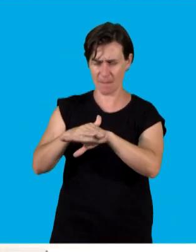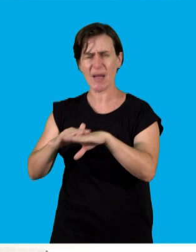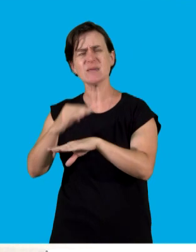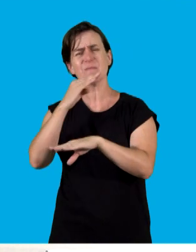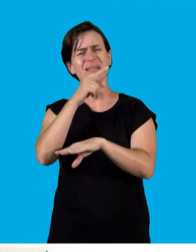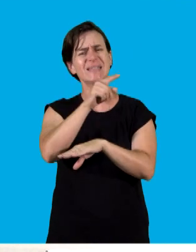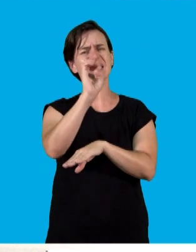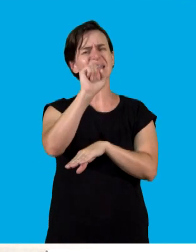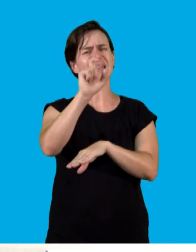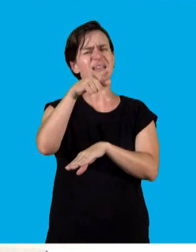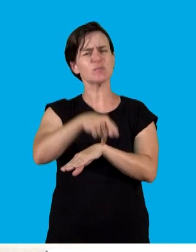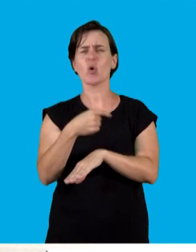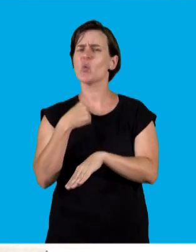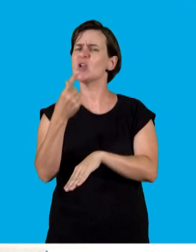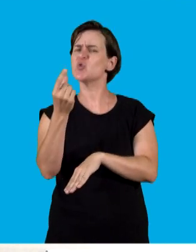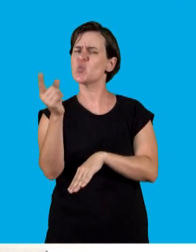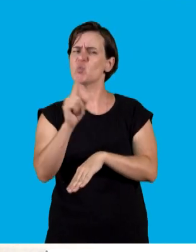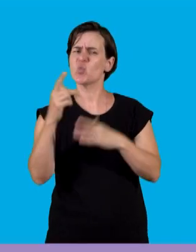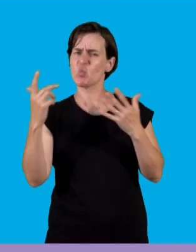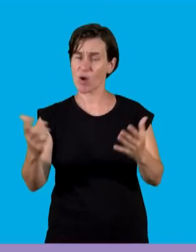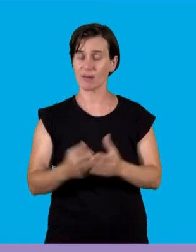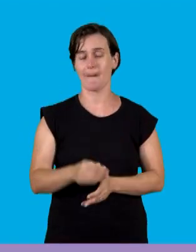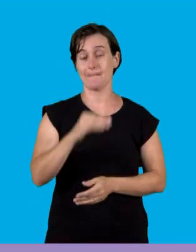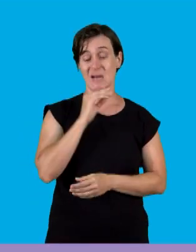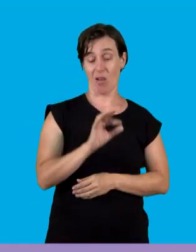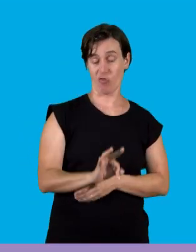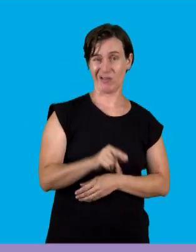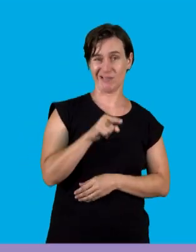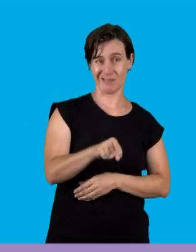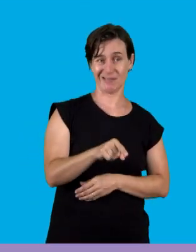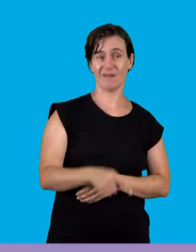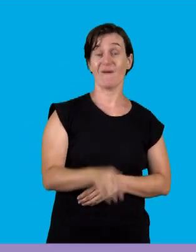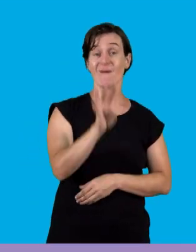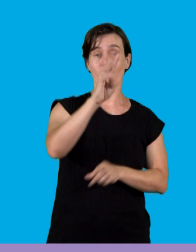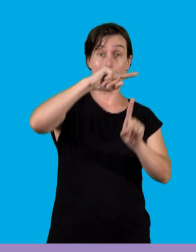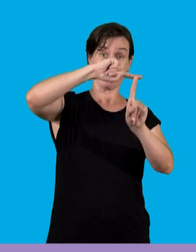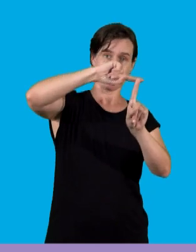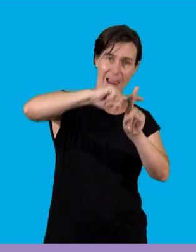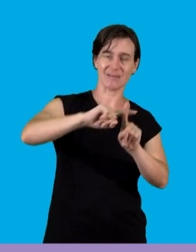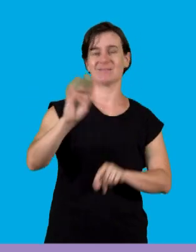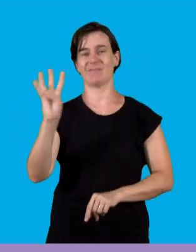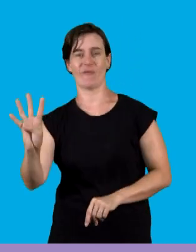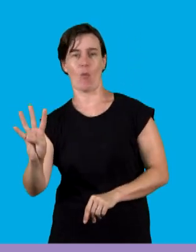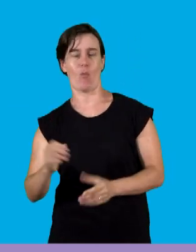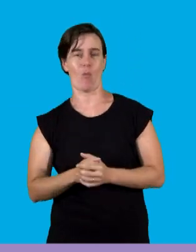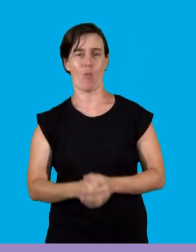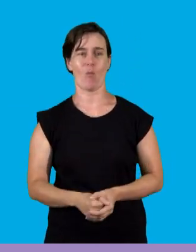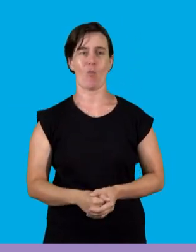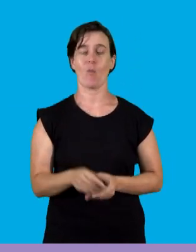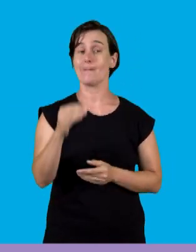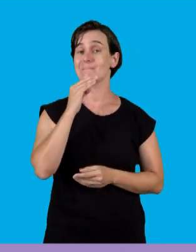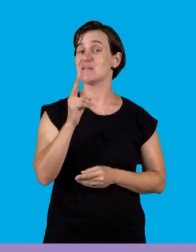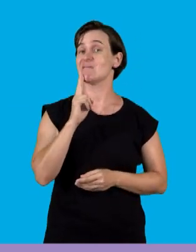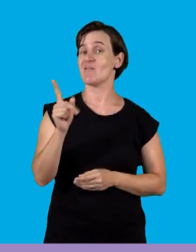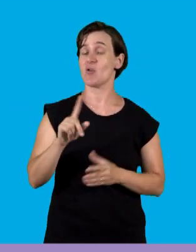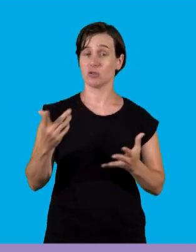going to happen to those exponents? We are going to say that is 3, and then we are going to add the exponents, so that is